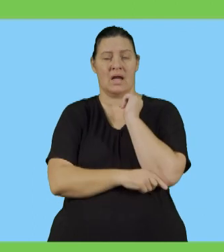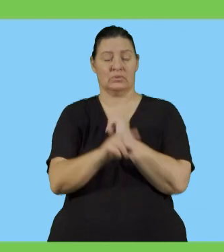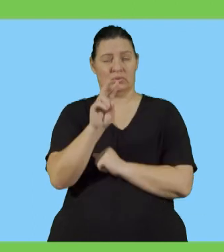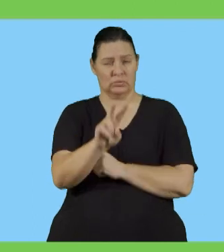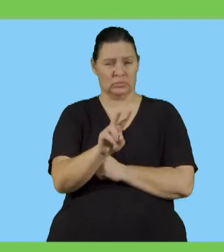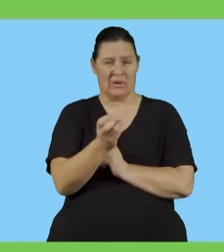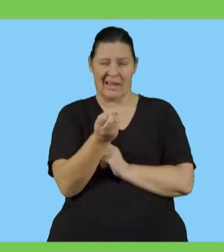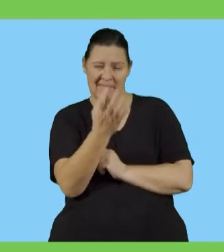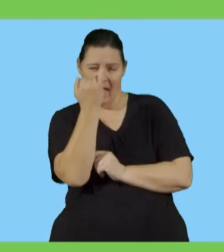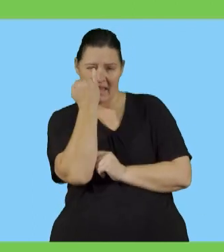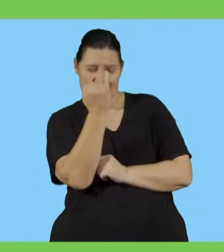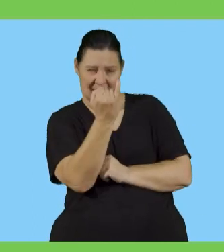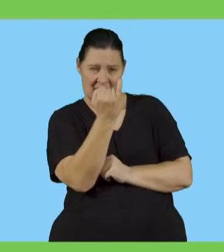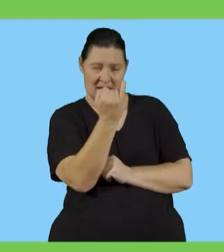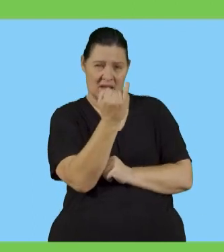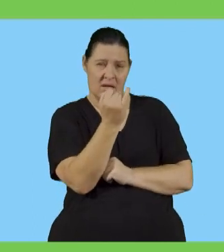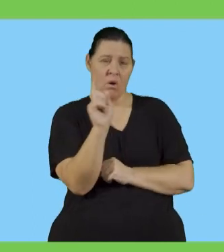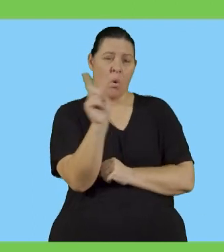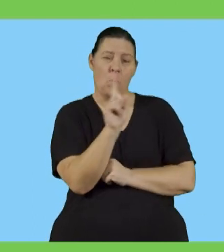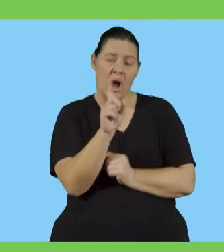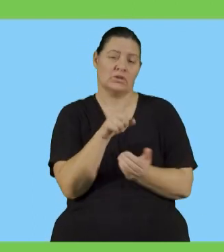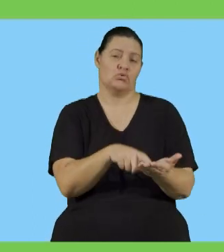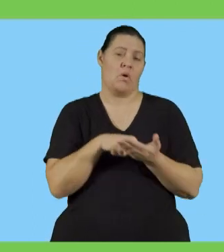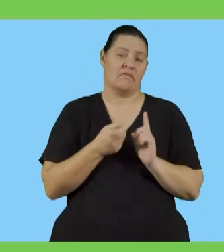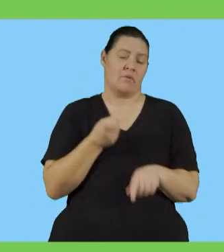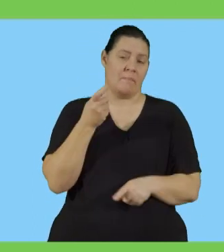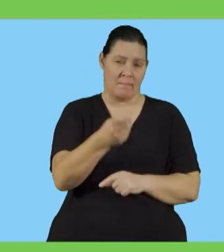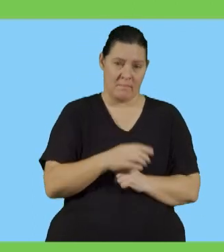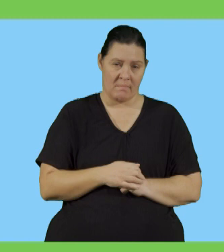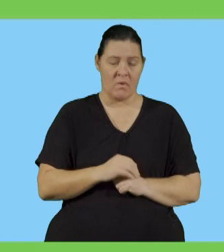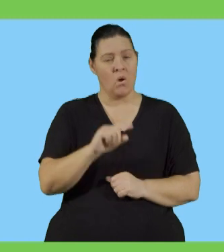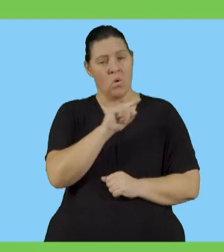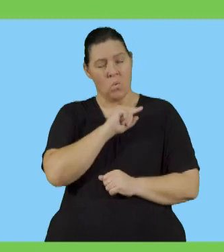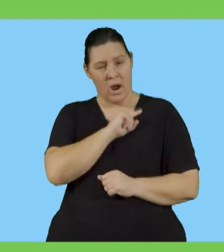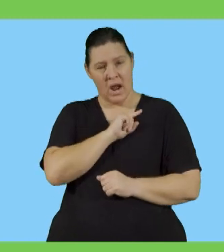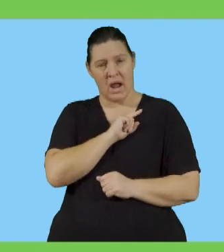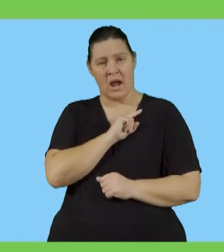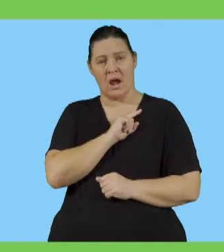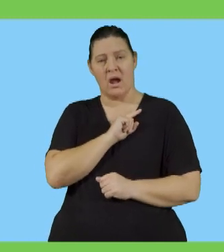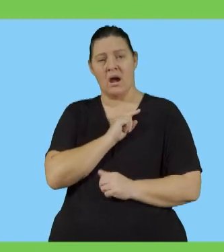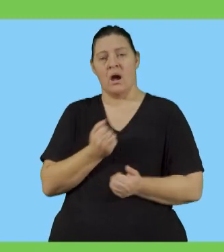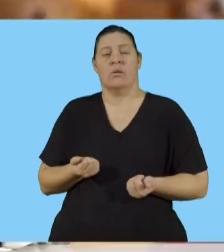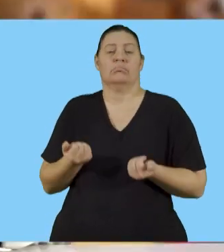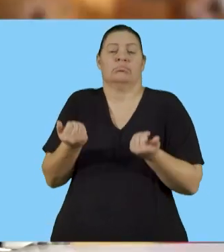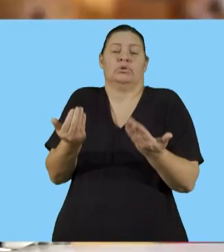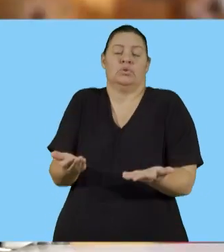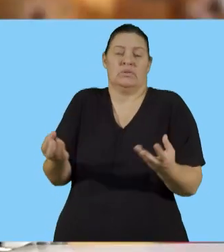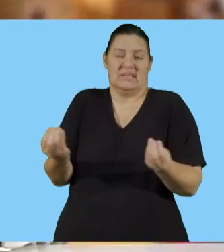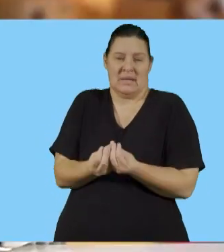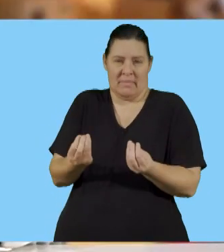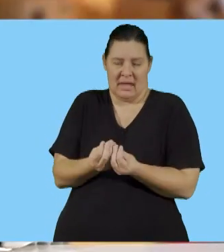give you an idea as to what is being required from you because it has to do with being produced,